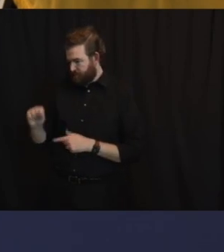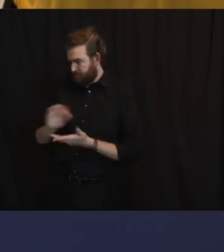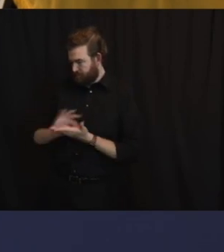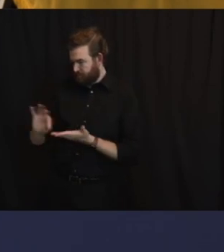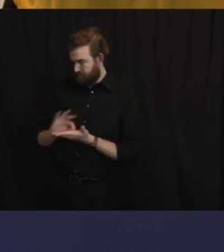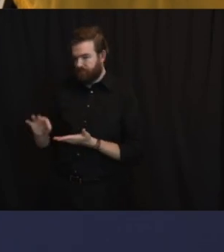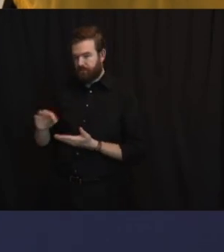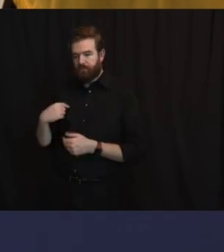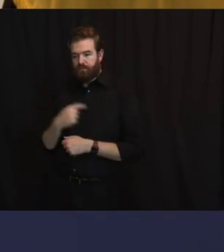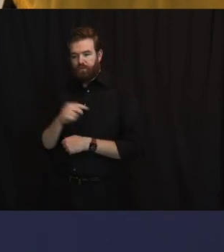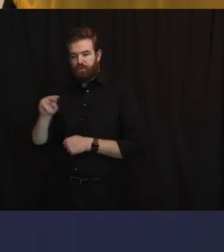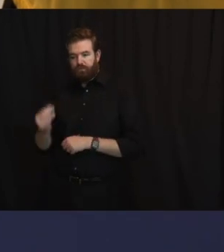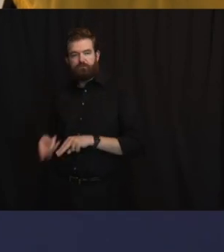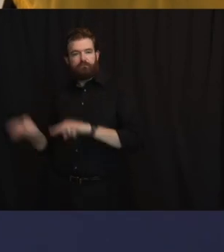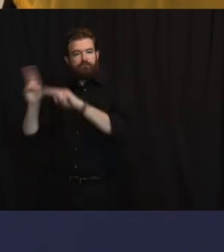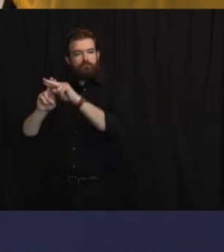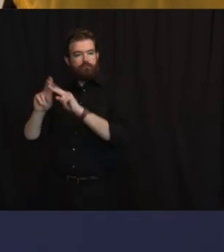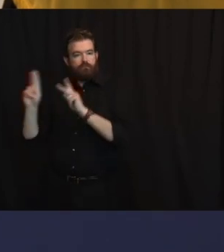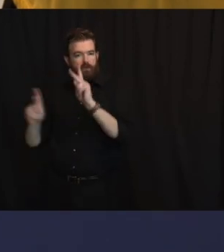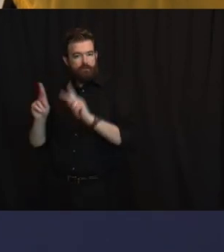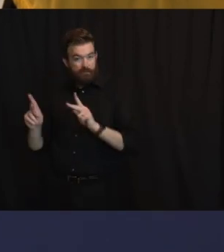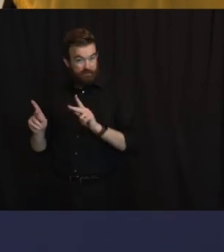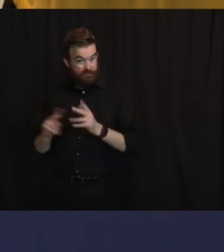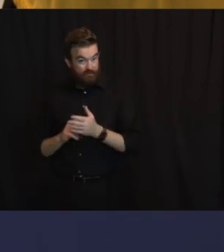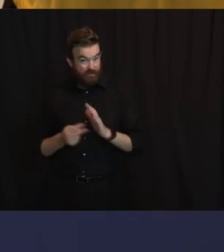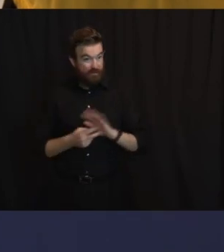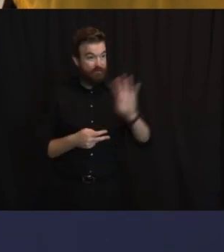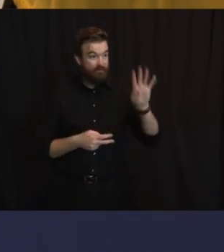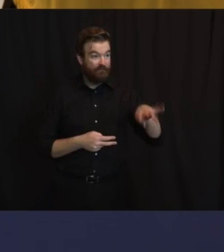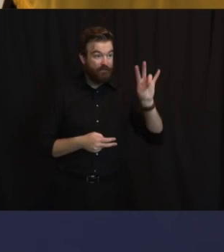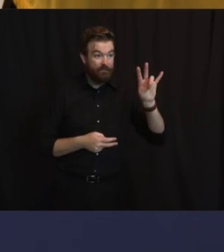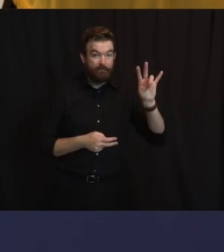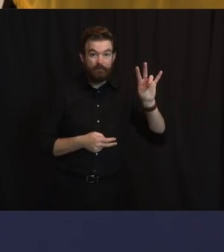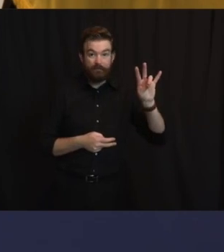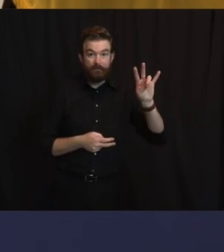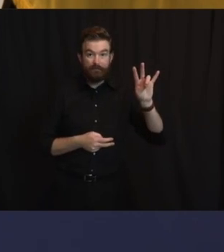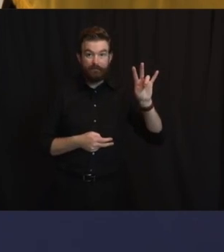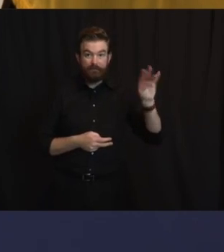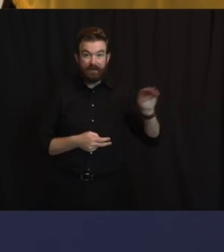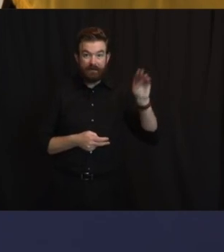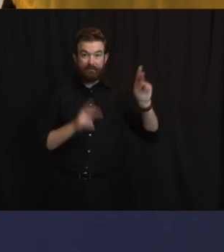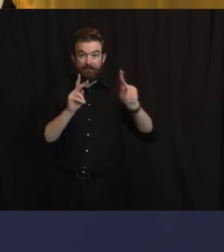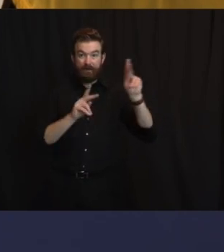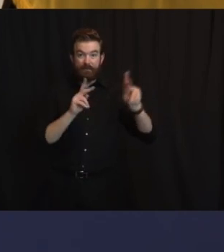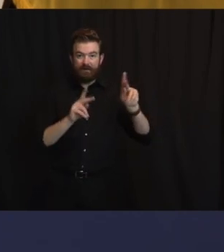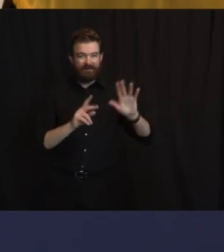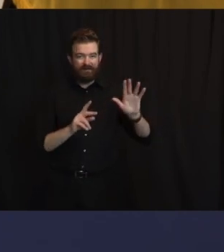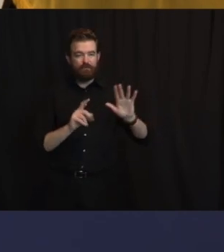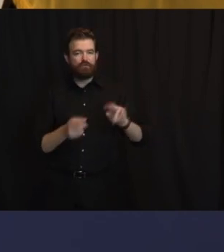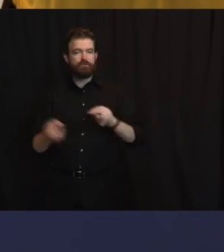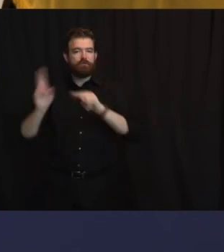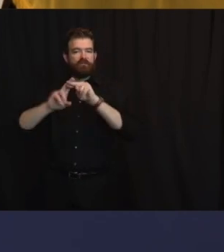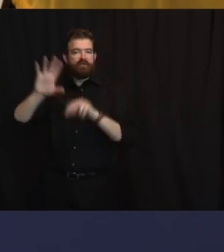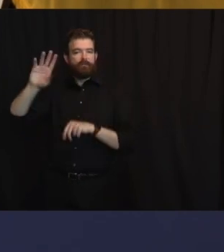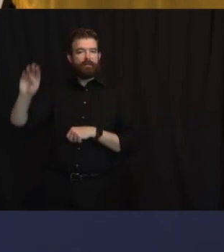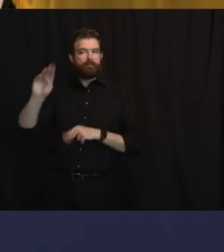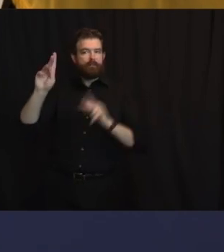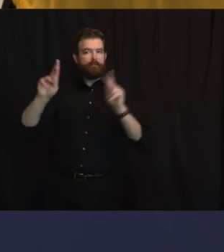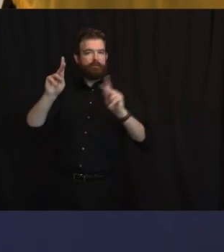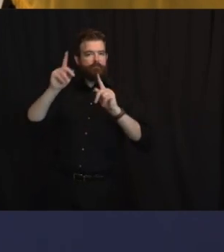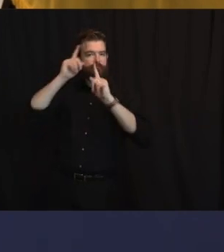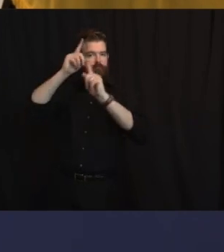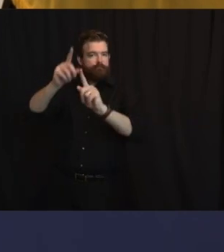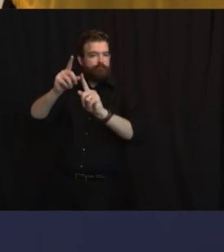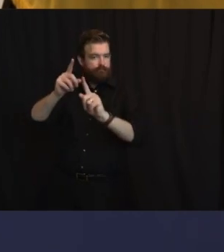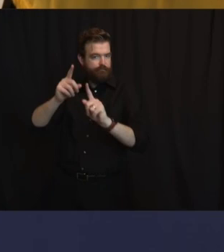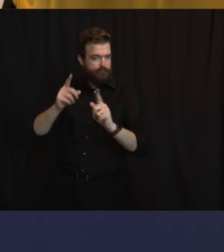one point, because Mike is very detailed-oriented, as you know, one point related to the vaccination rate, more than